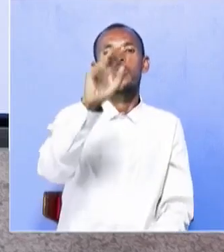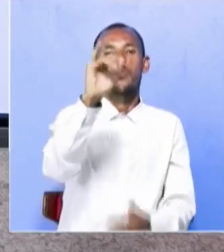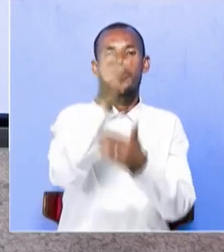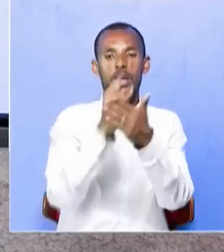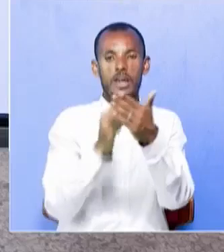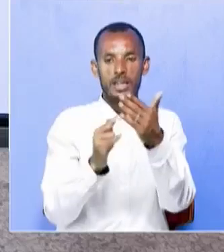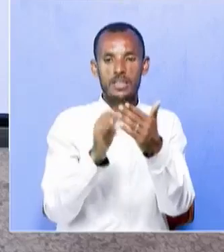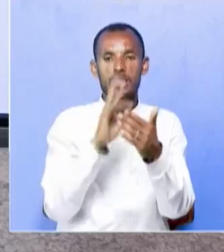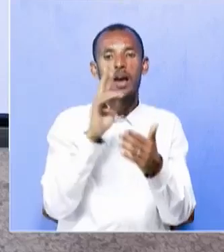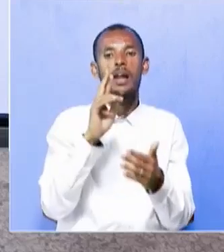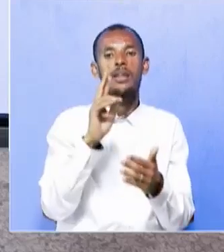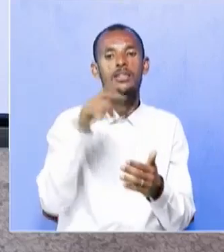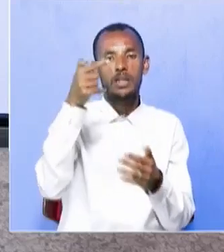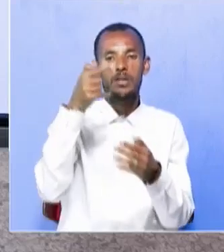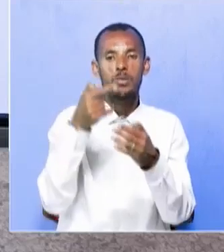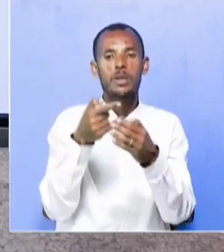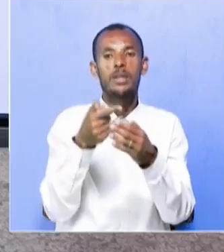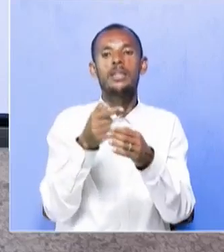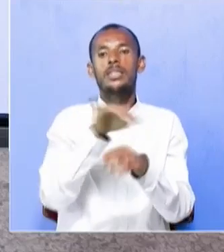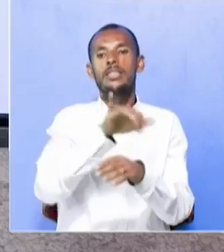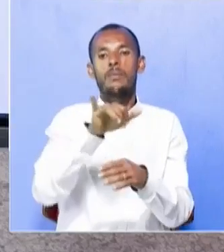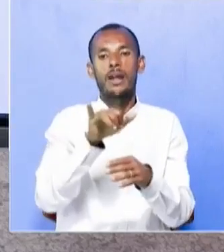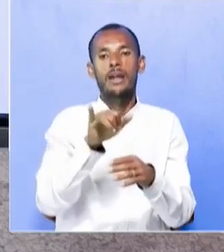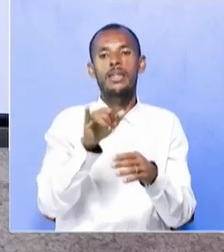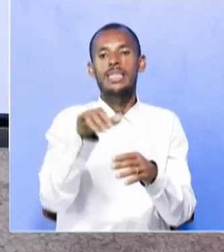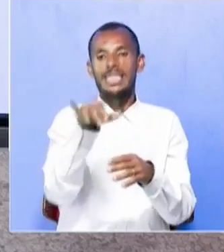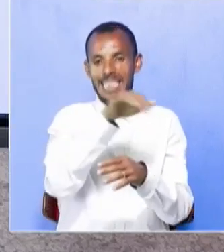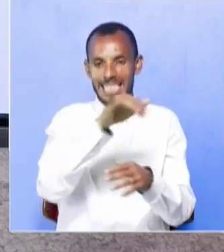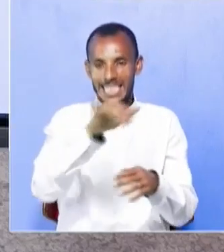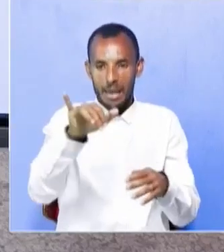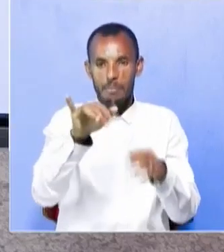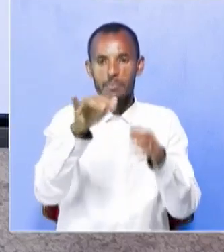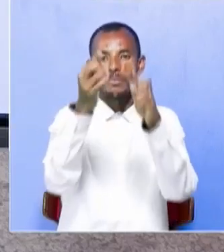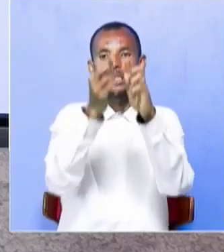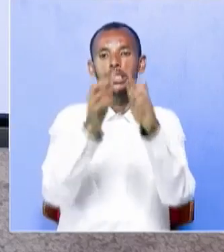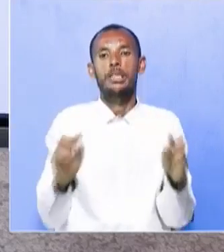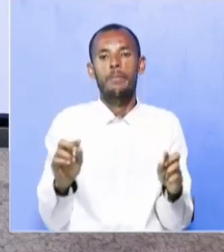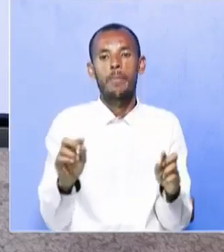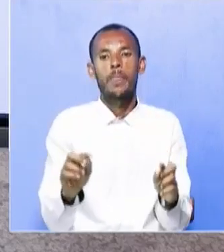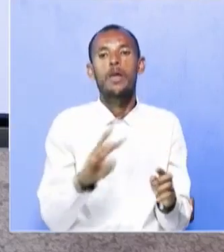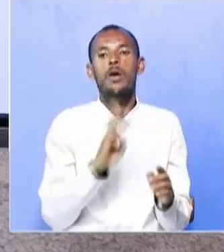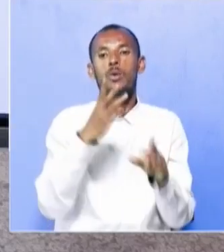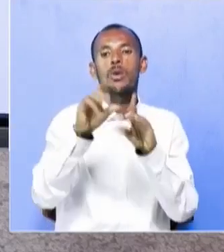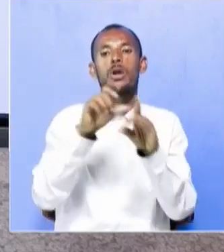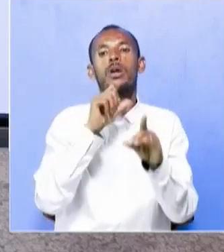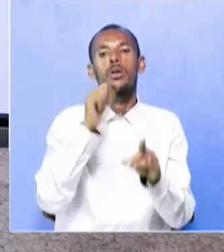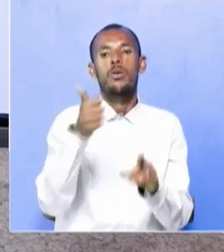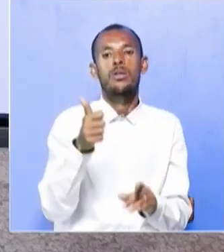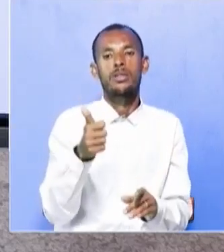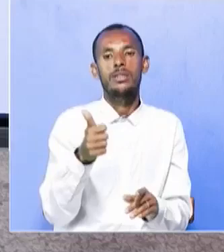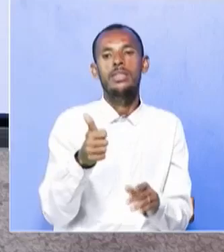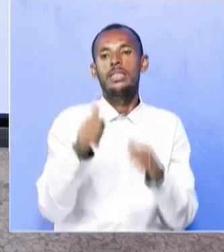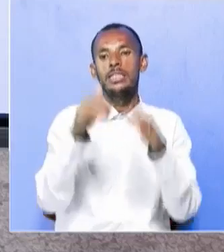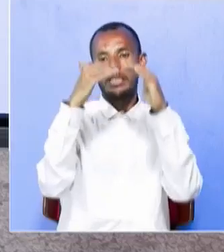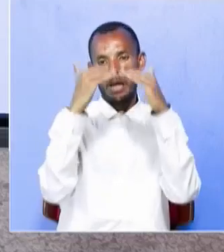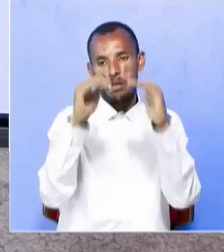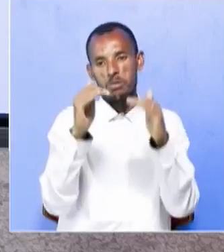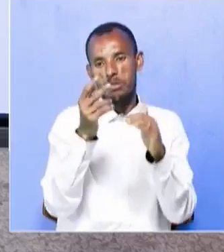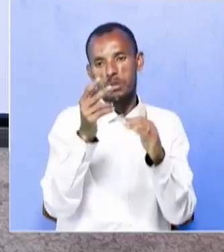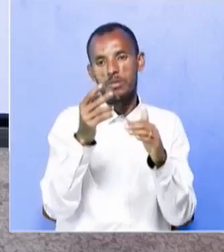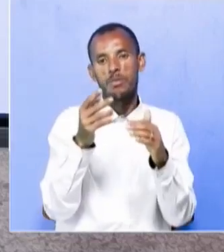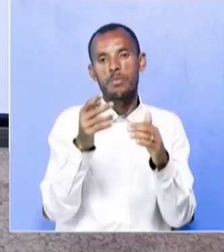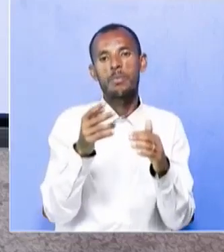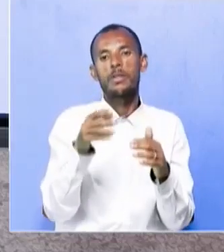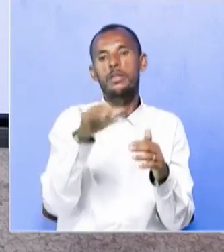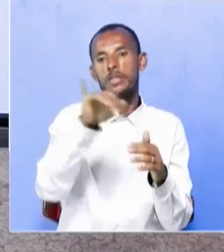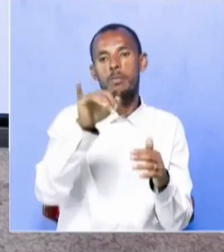are said to be similar if they have the same shape. We don't care about whether the size are the